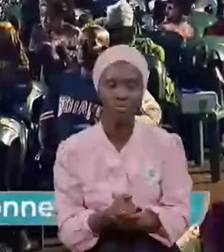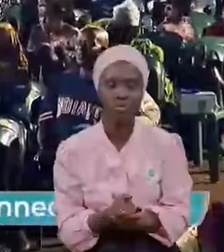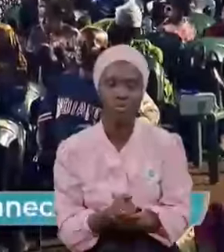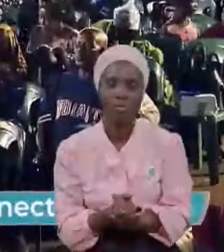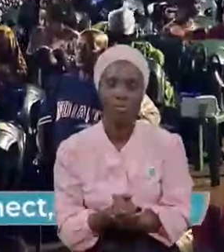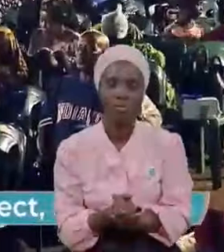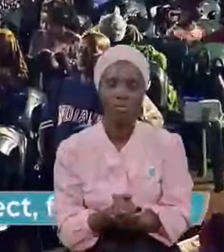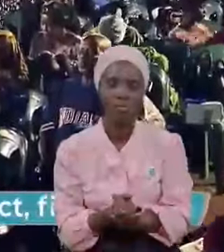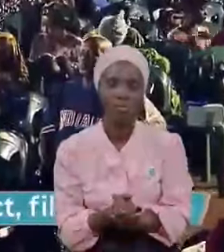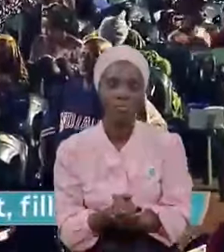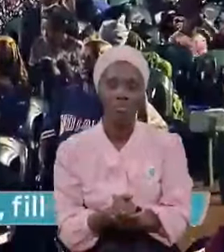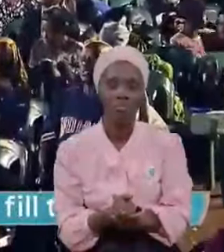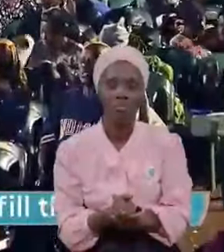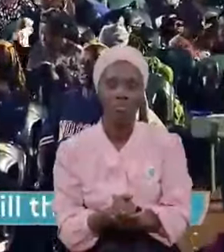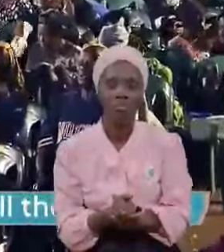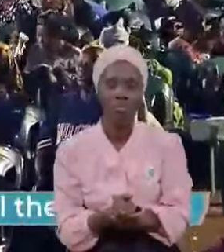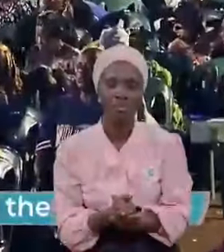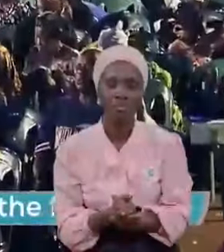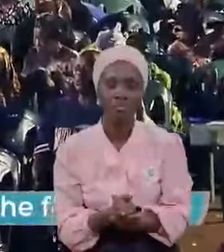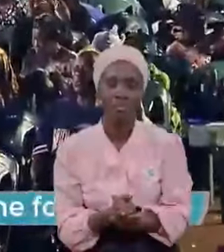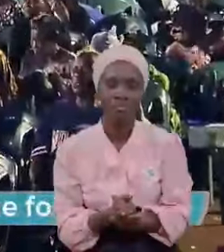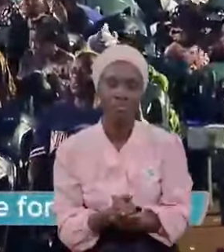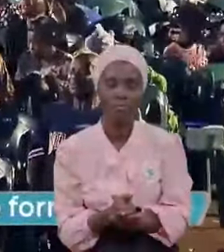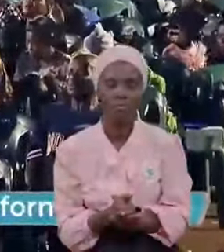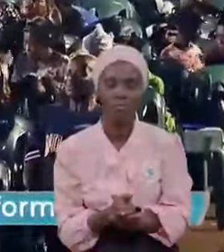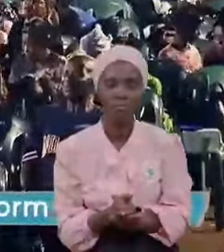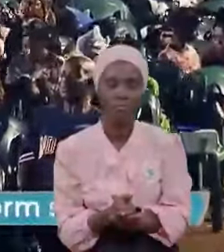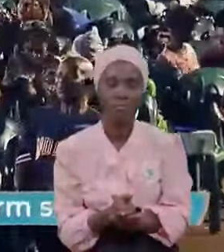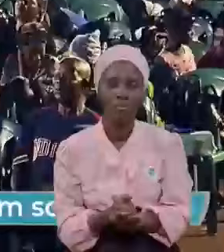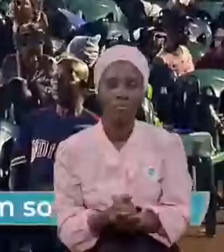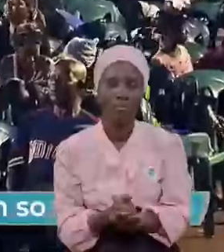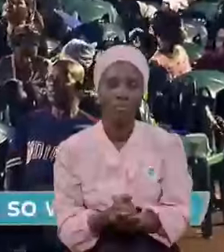let the supervisor there wave the flag and let us see.